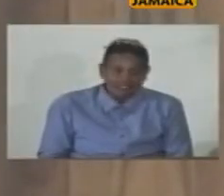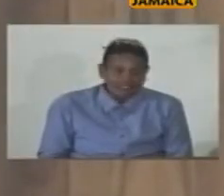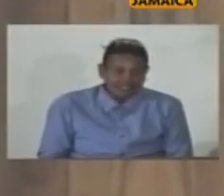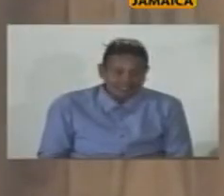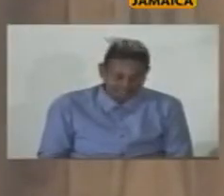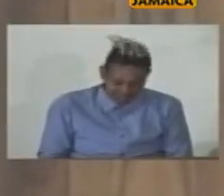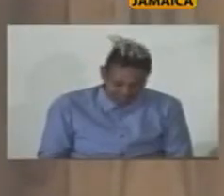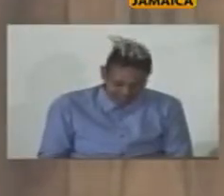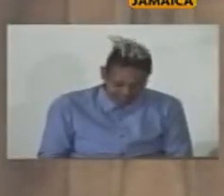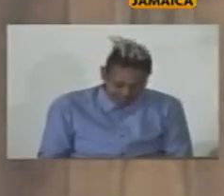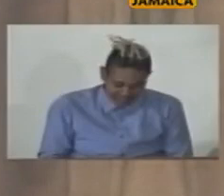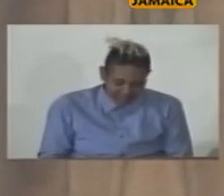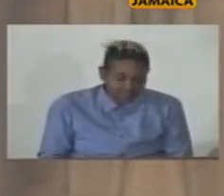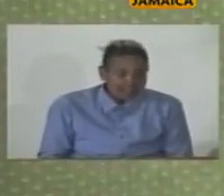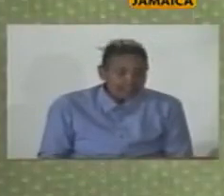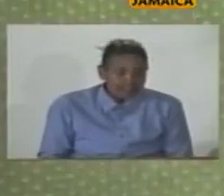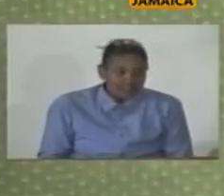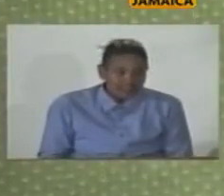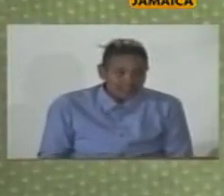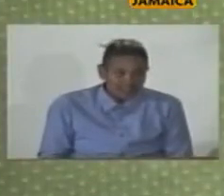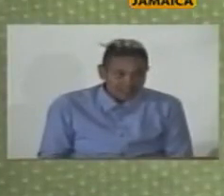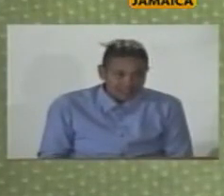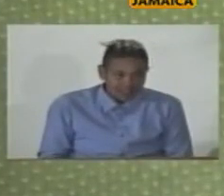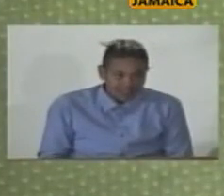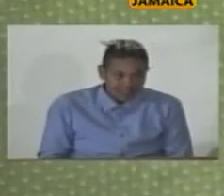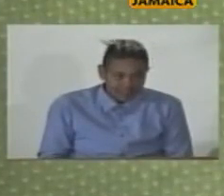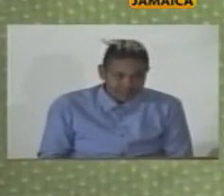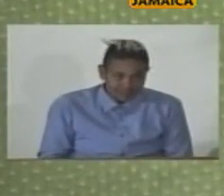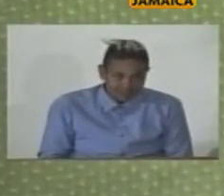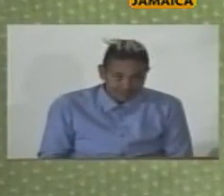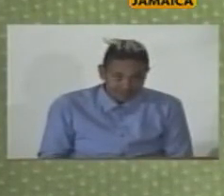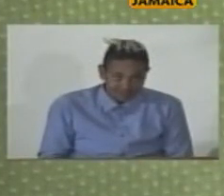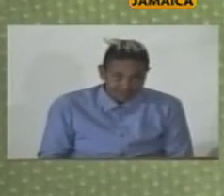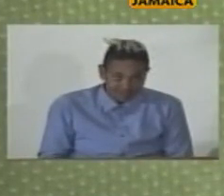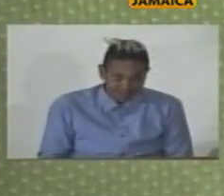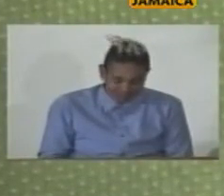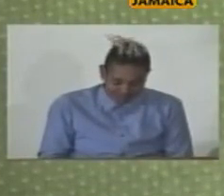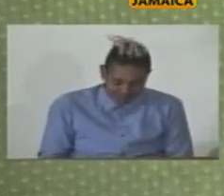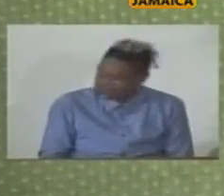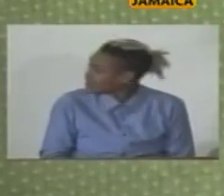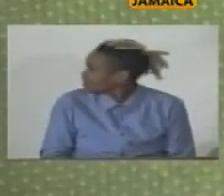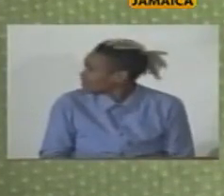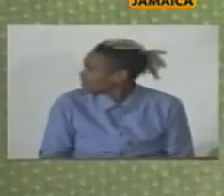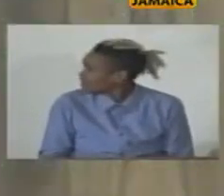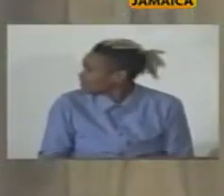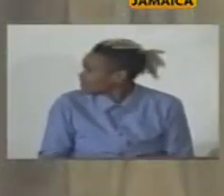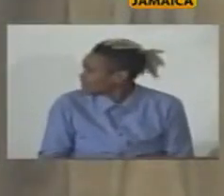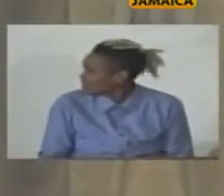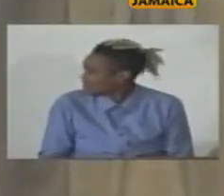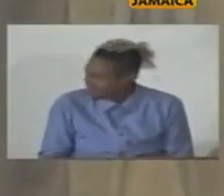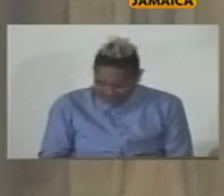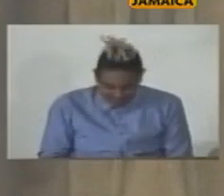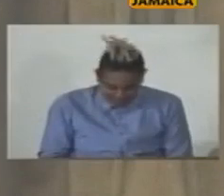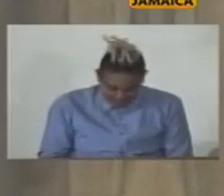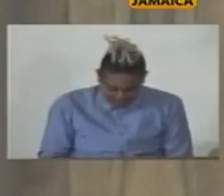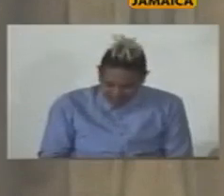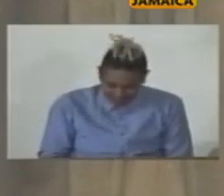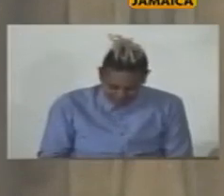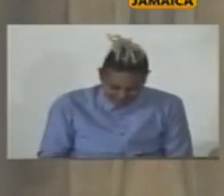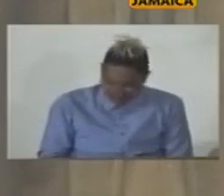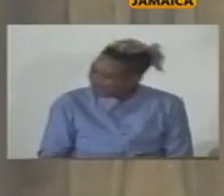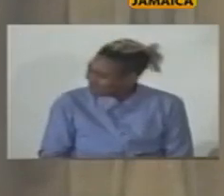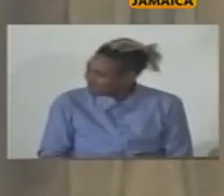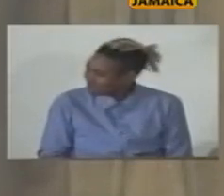Aye. Those in favor? Aye. Those against? As of it. I thank this House for